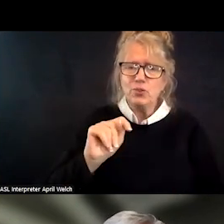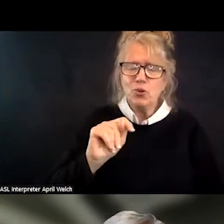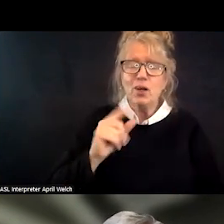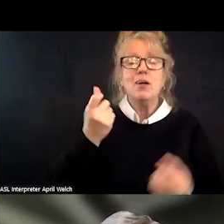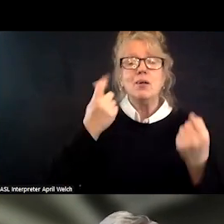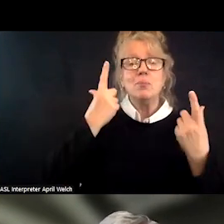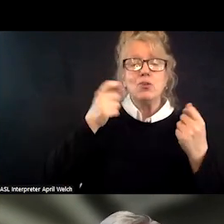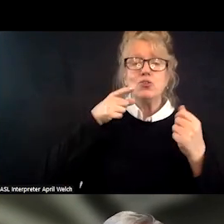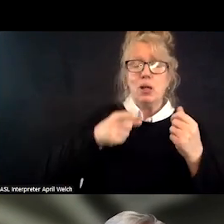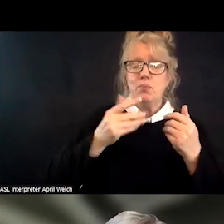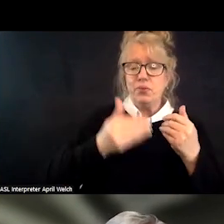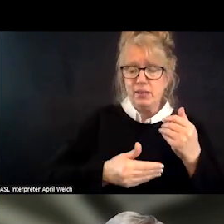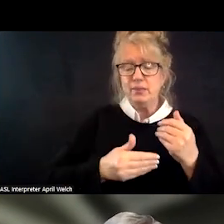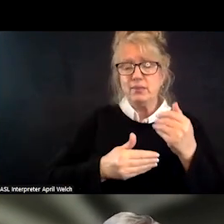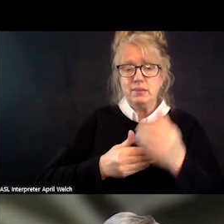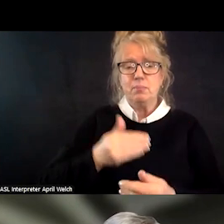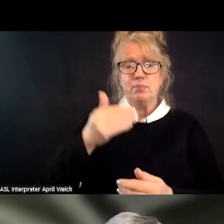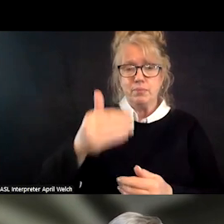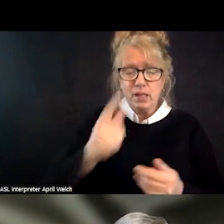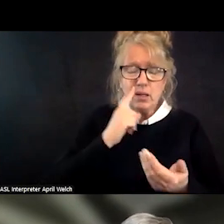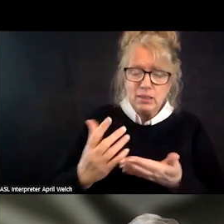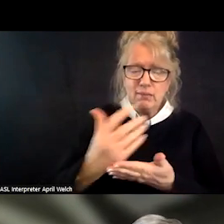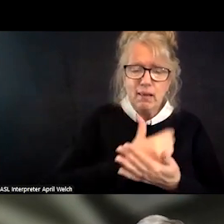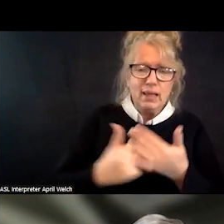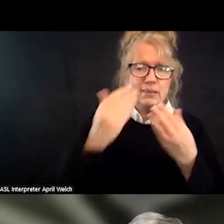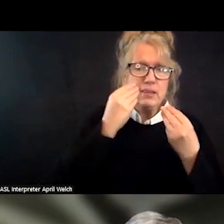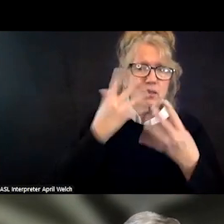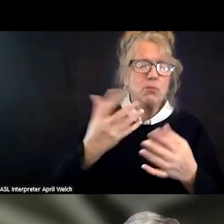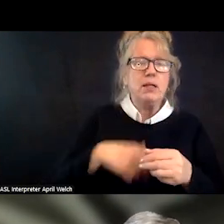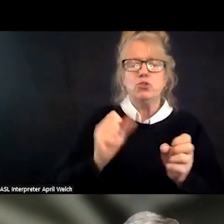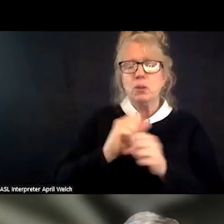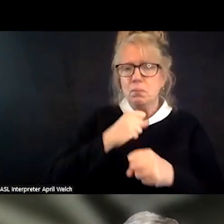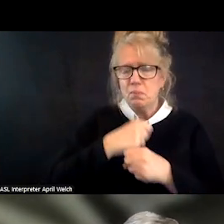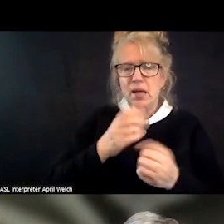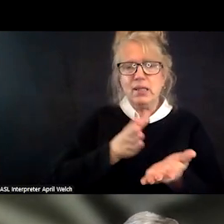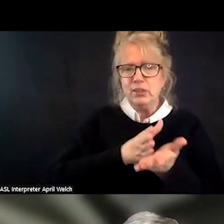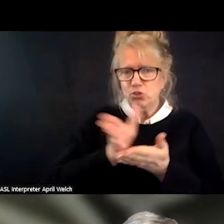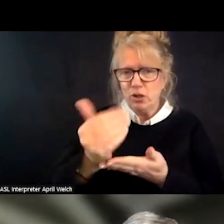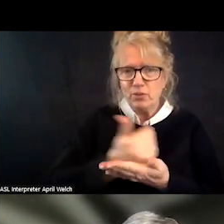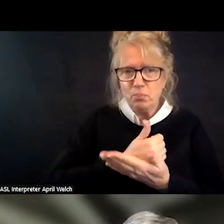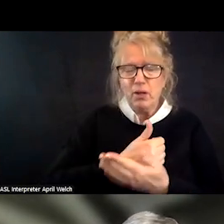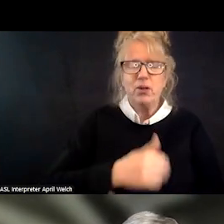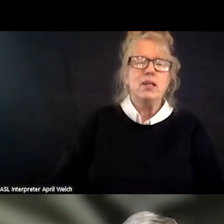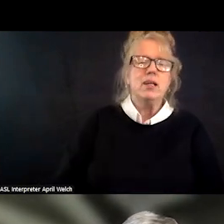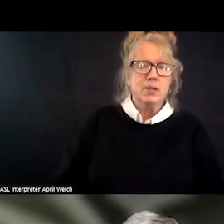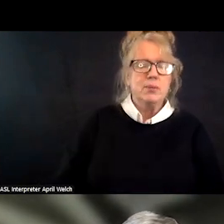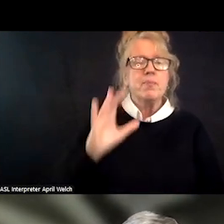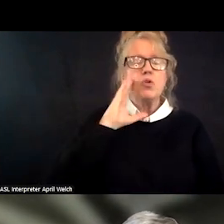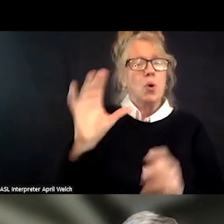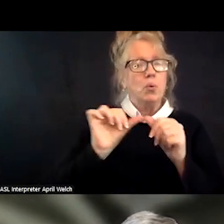major steps forward in collecting the data, making the data transparent. Obviously, we need